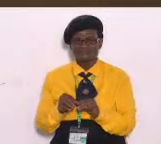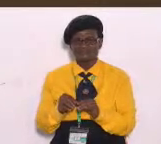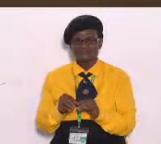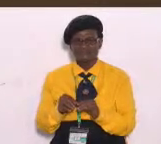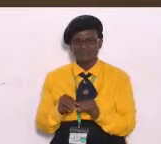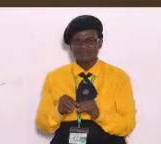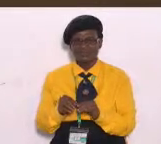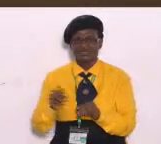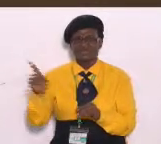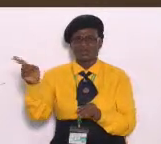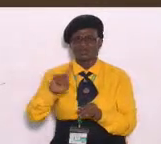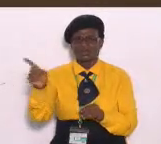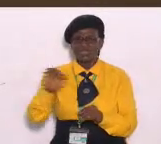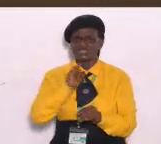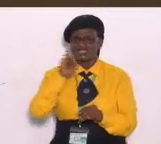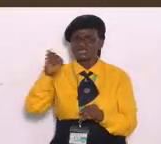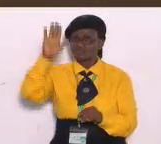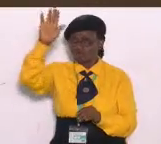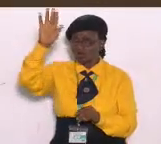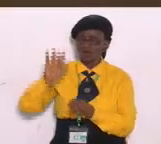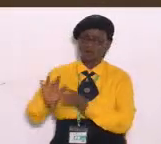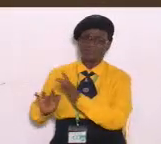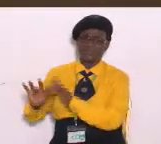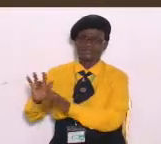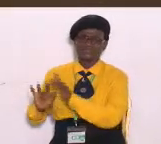where is your mercy?